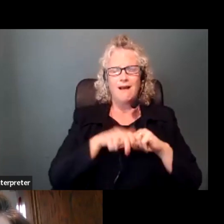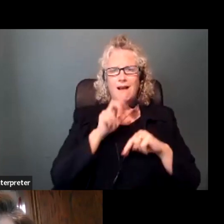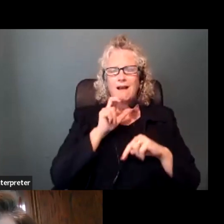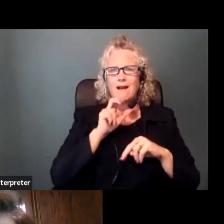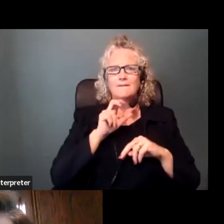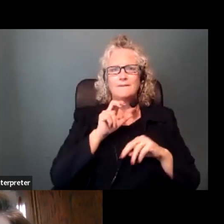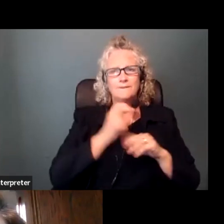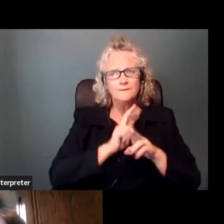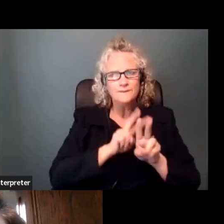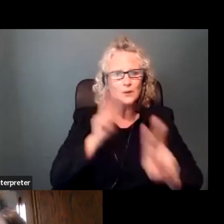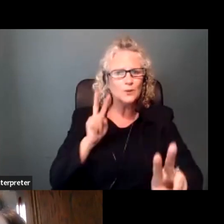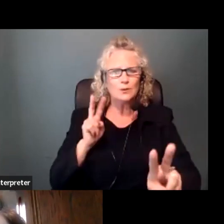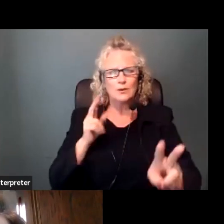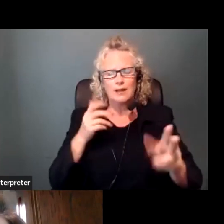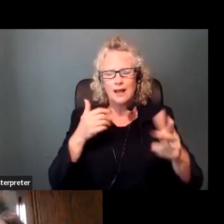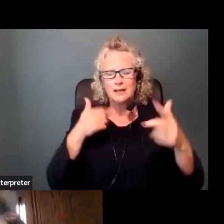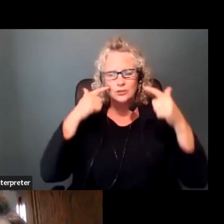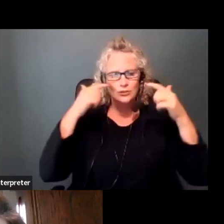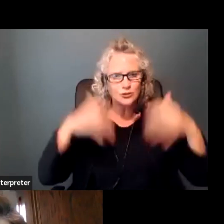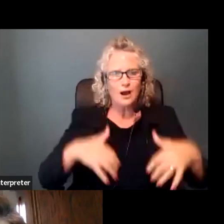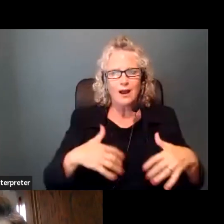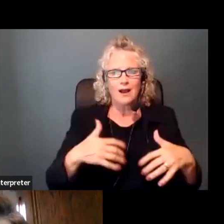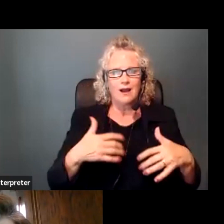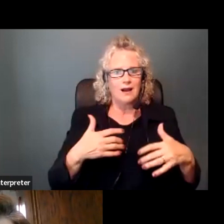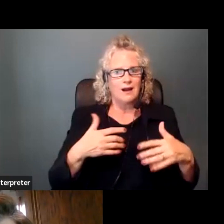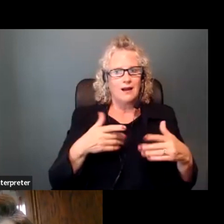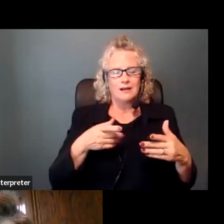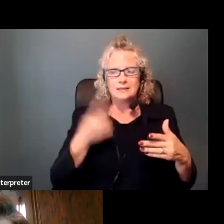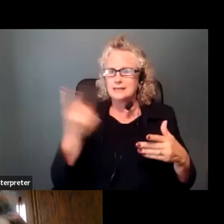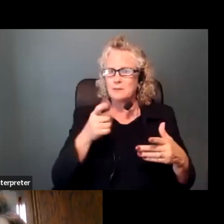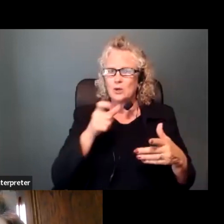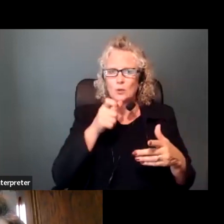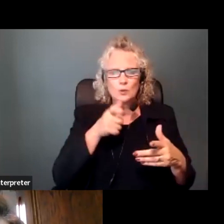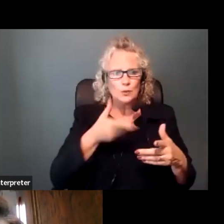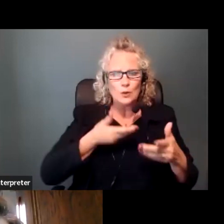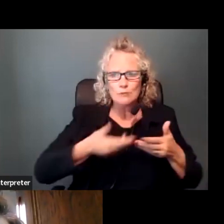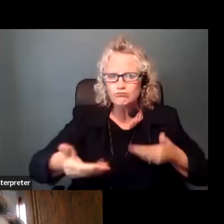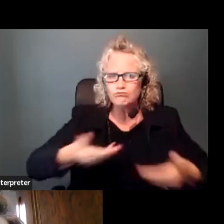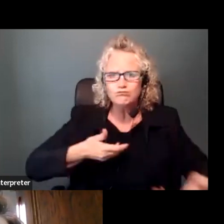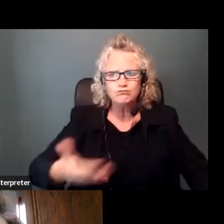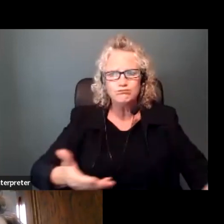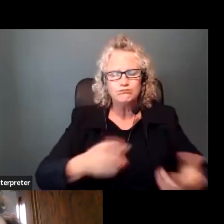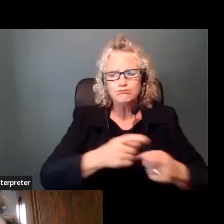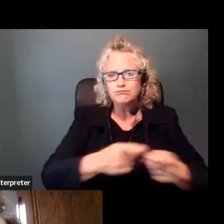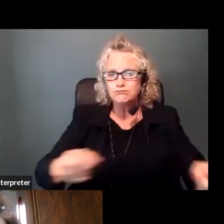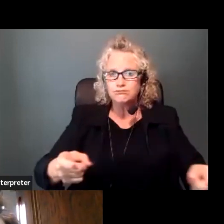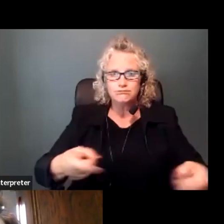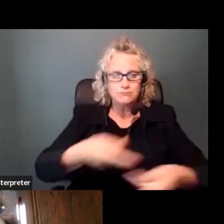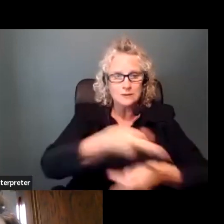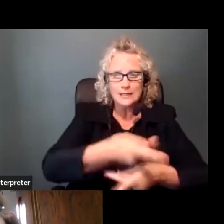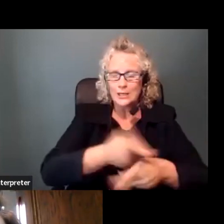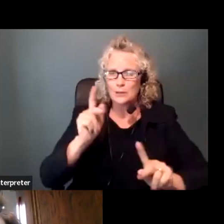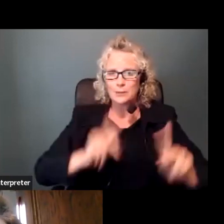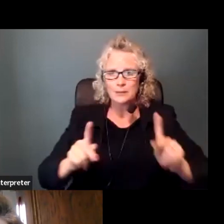their hospitality and just taking care of people for where they are. And they